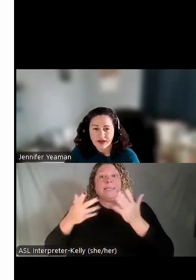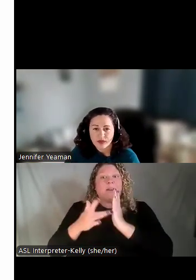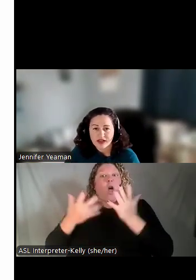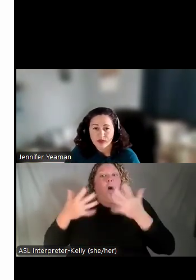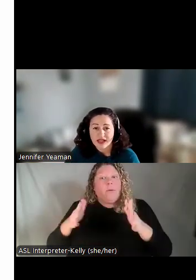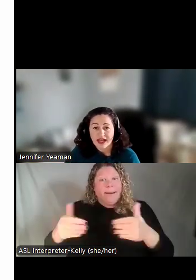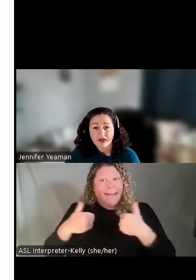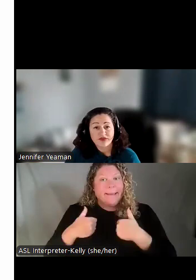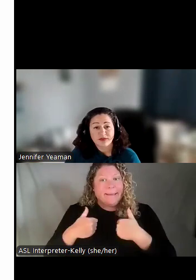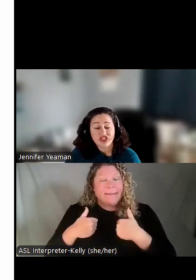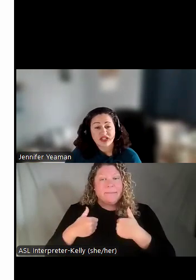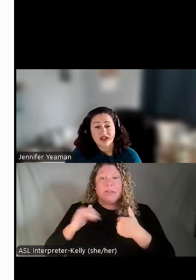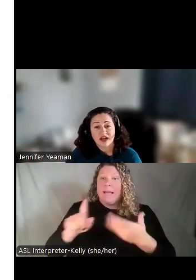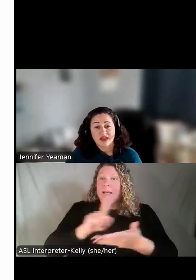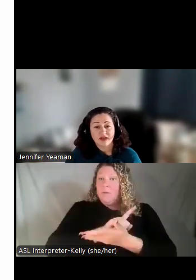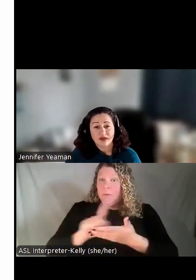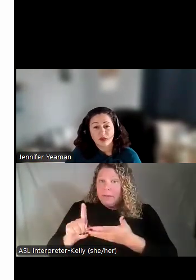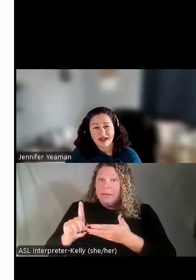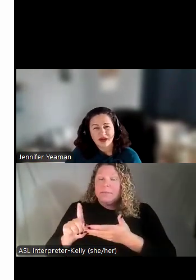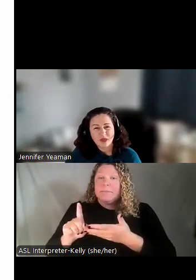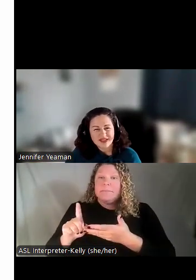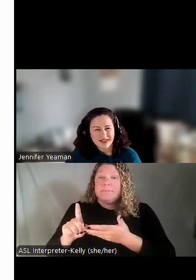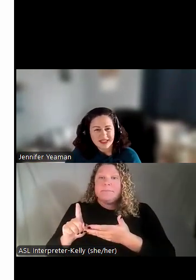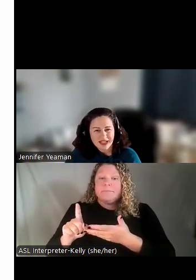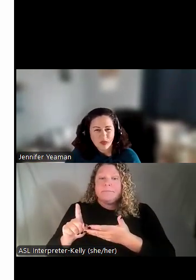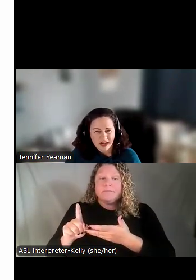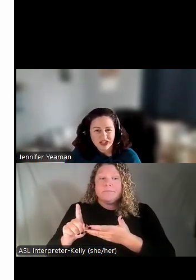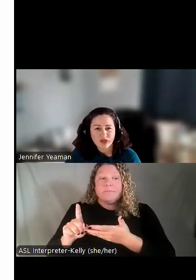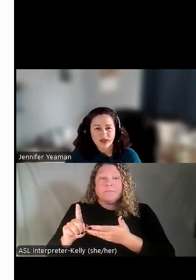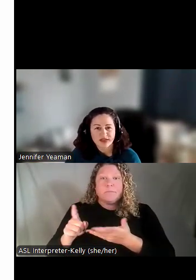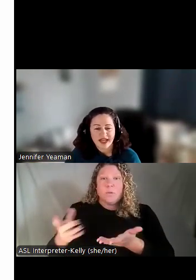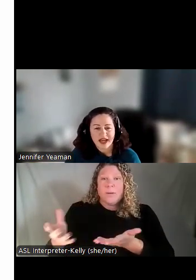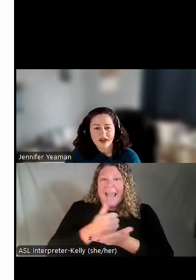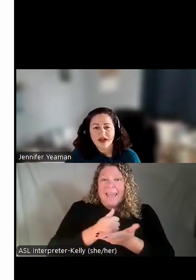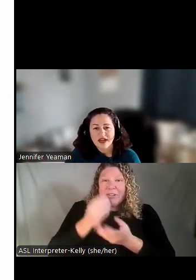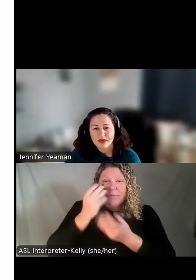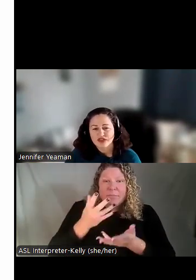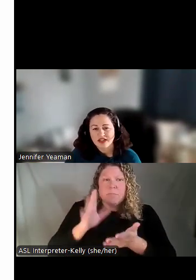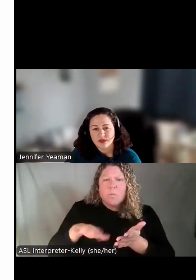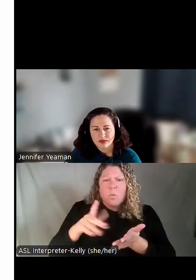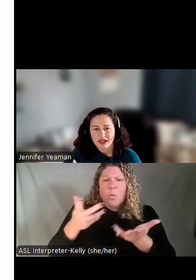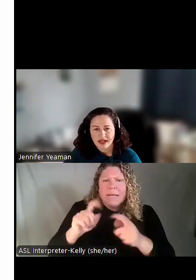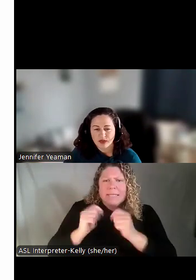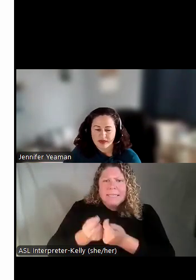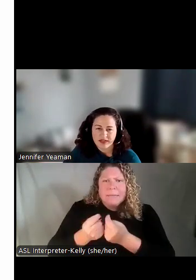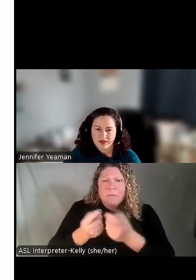for that event week, we gathered information on what it was that the team wanted to do with the scanner, and we tried to replicate it with a